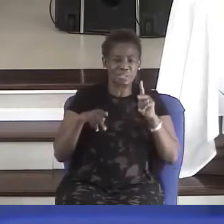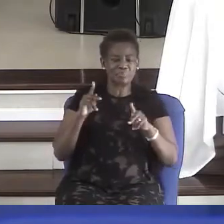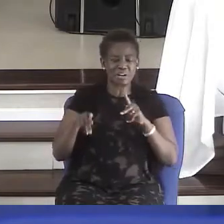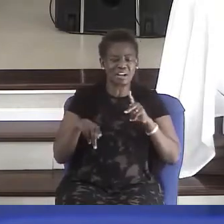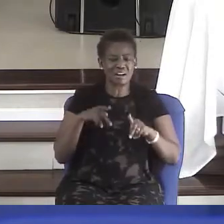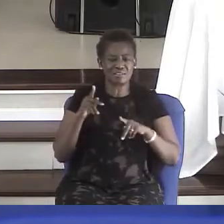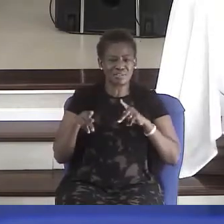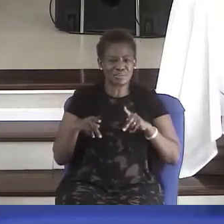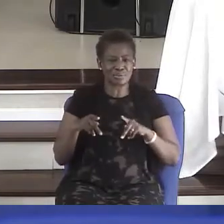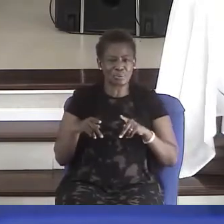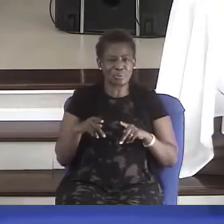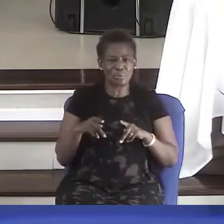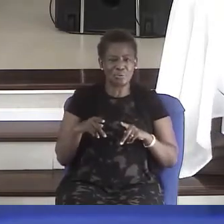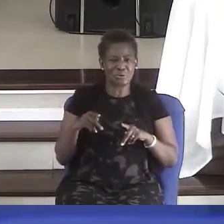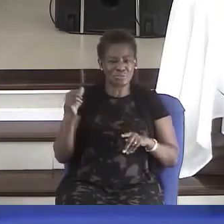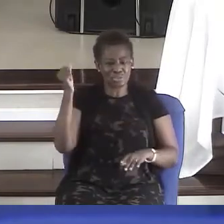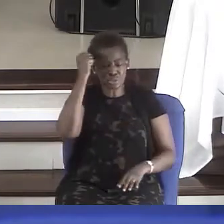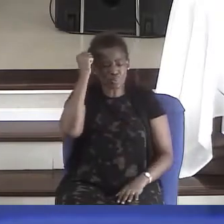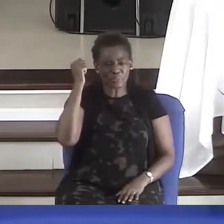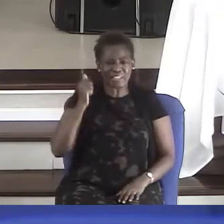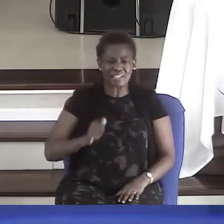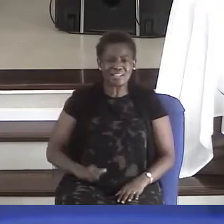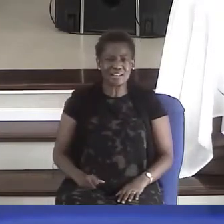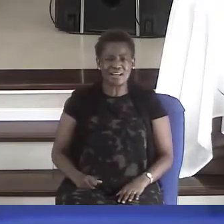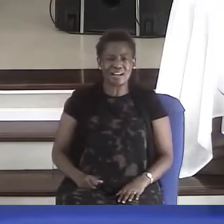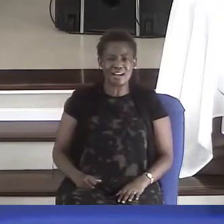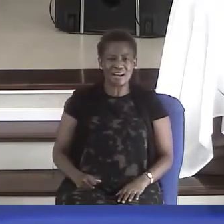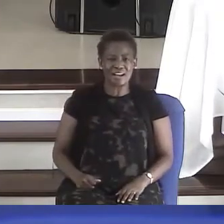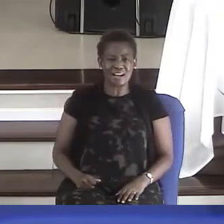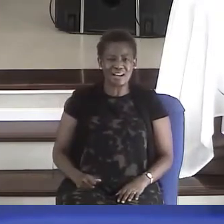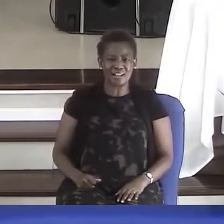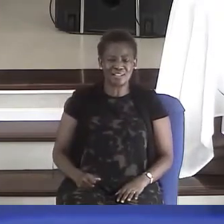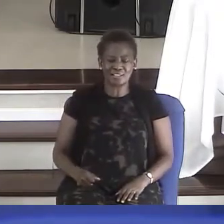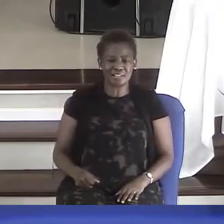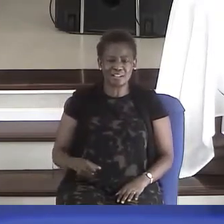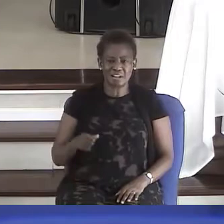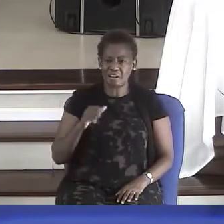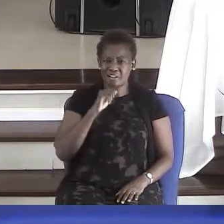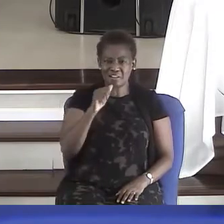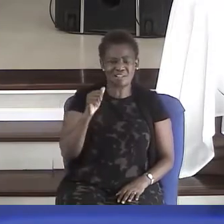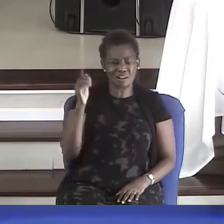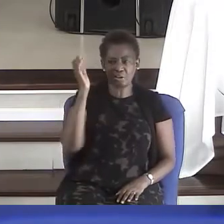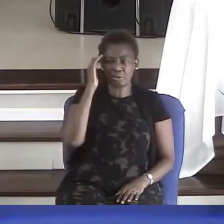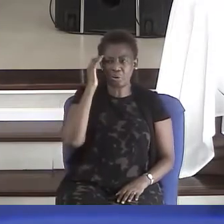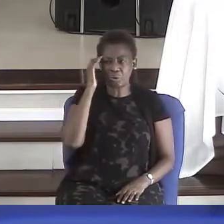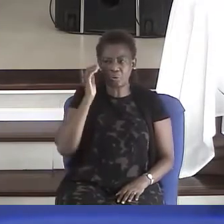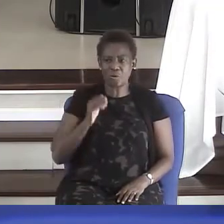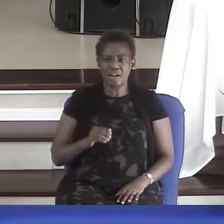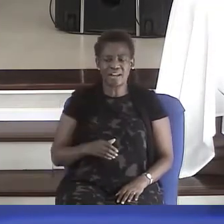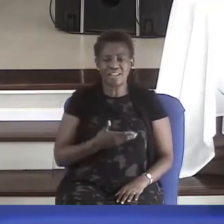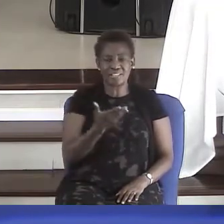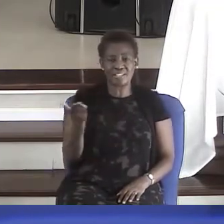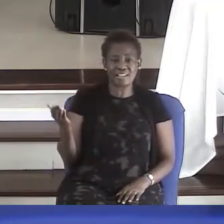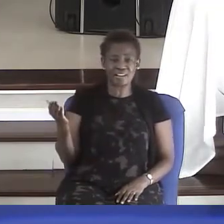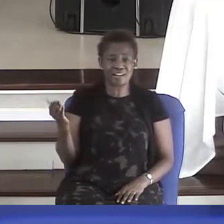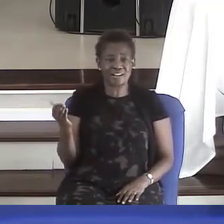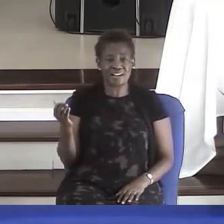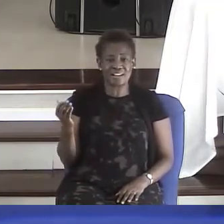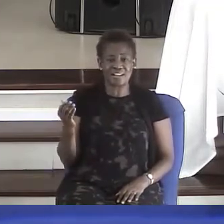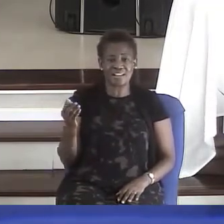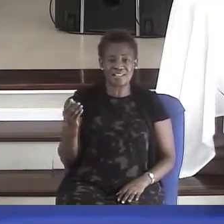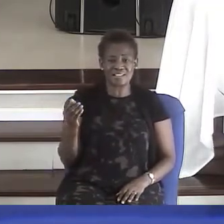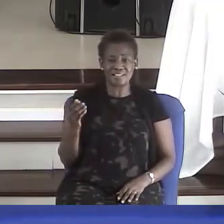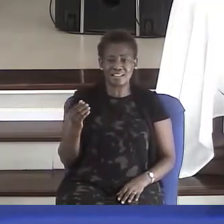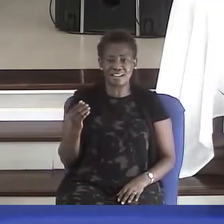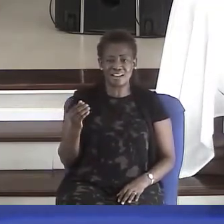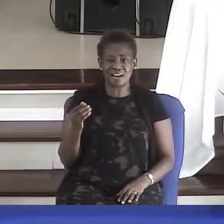and ignorant. And here is a record that God has left on the earth. It's called the